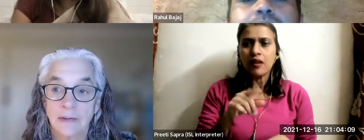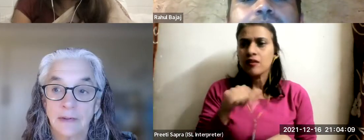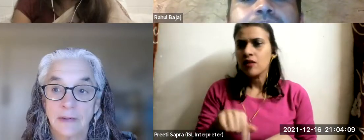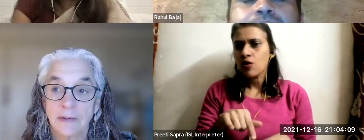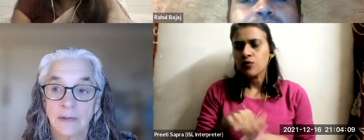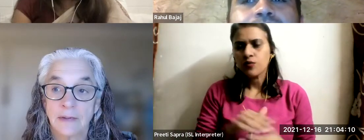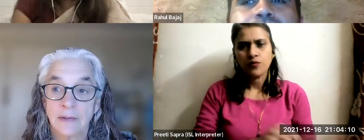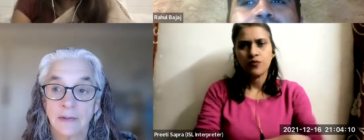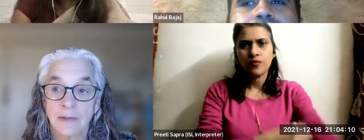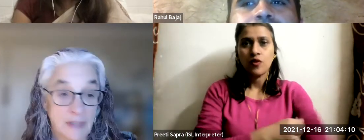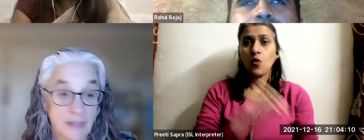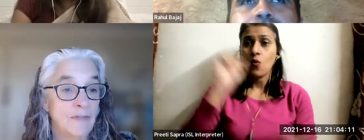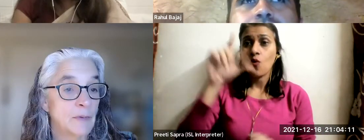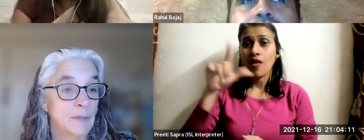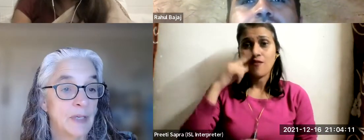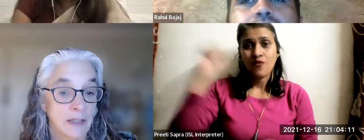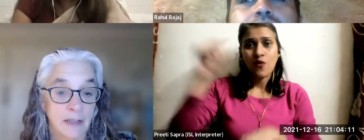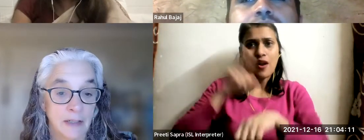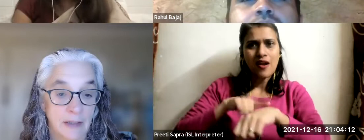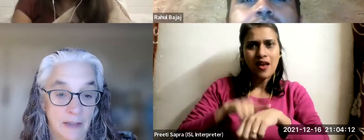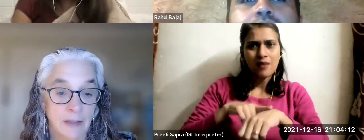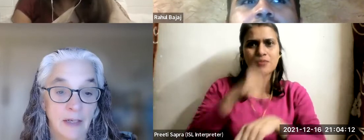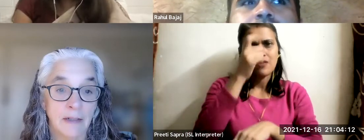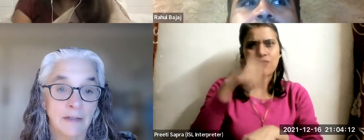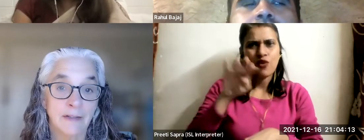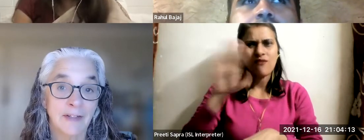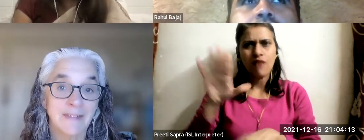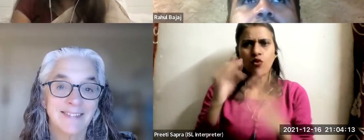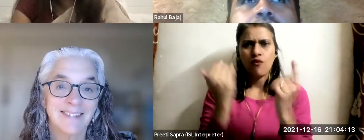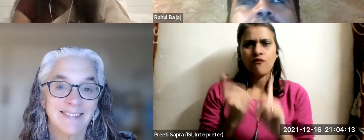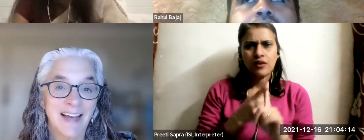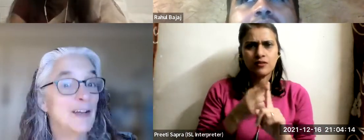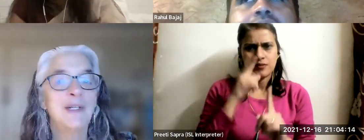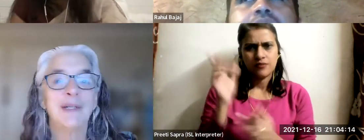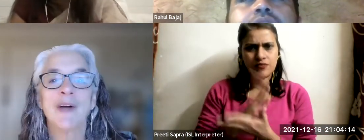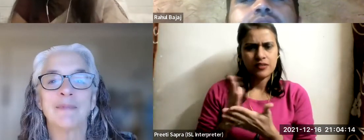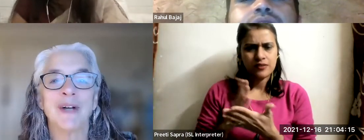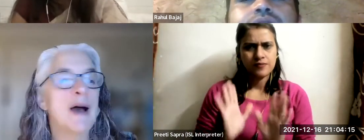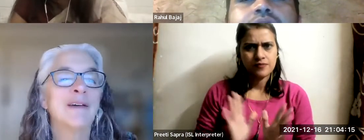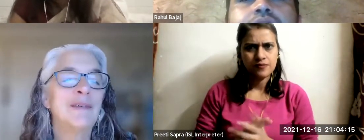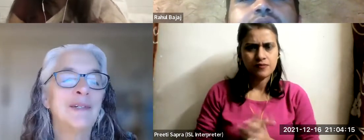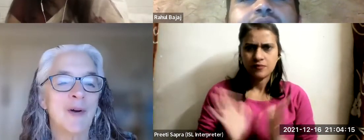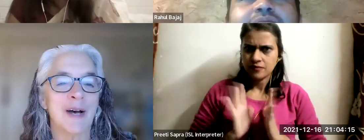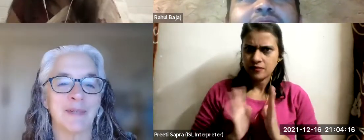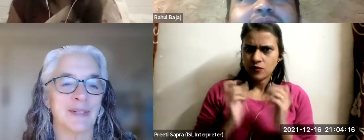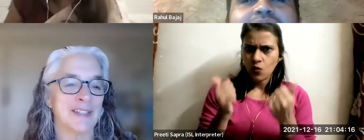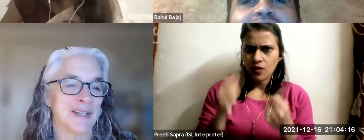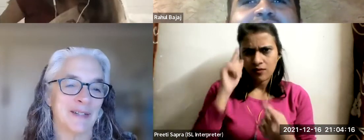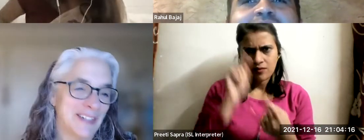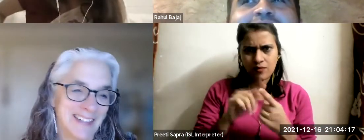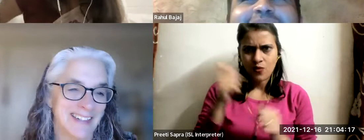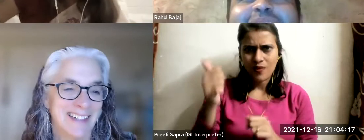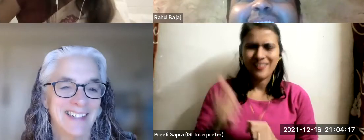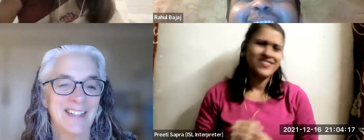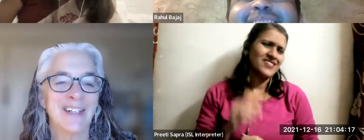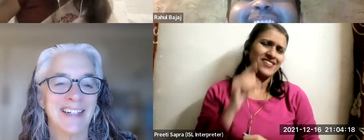a.m. I'm That's good if fine it's with okay with her. Yeah. Yeah, that's fine. Okay, I already great. woke up early,